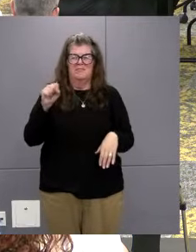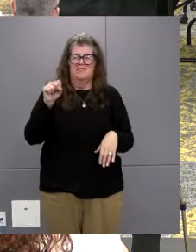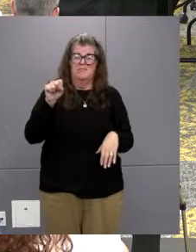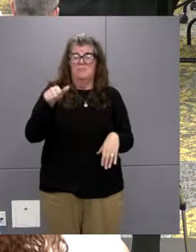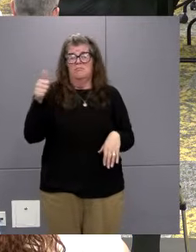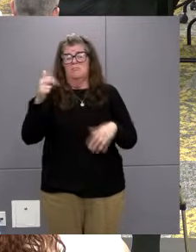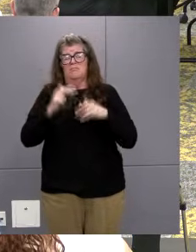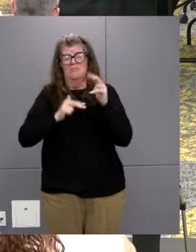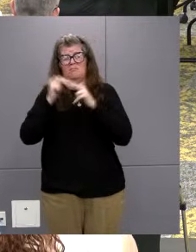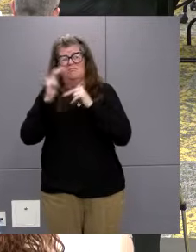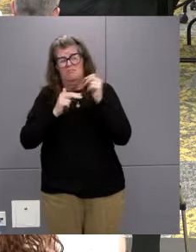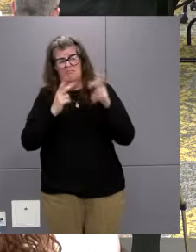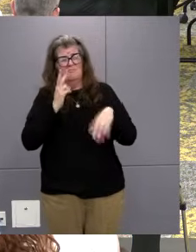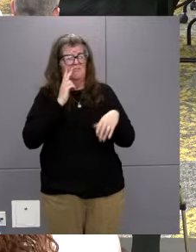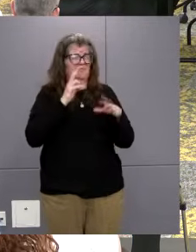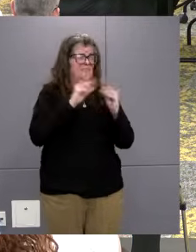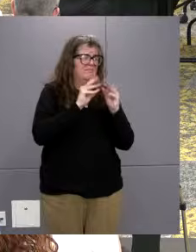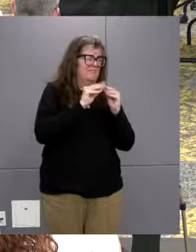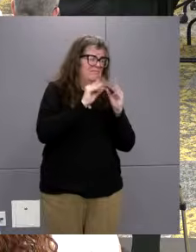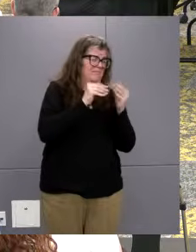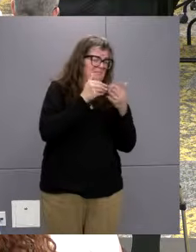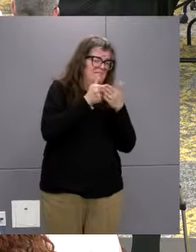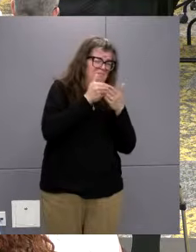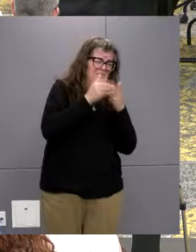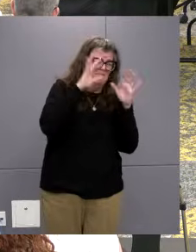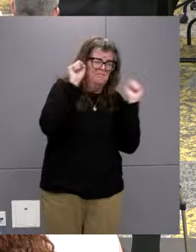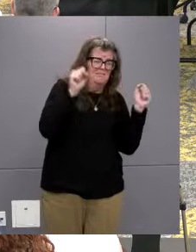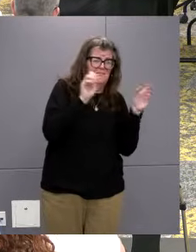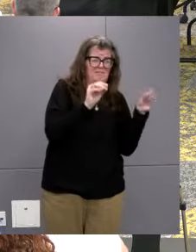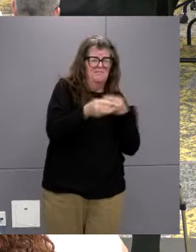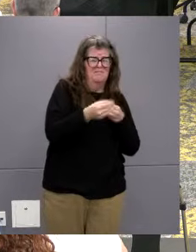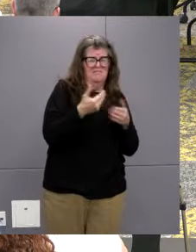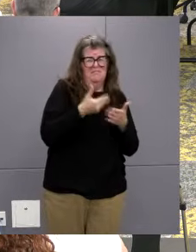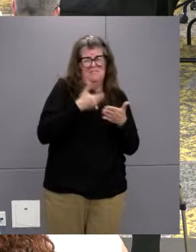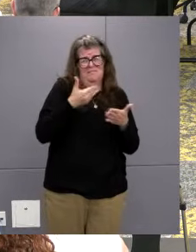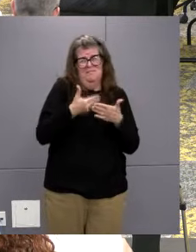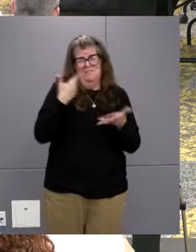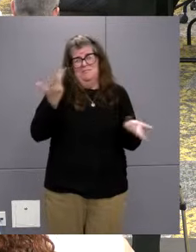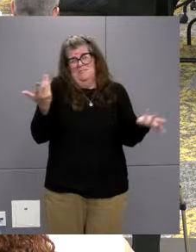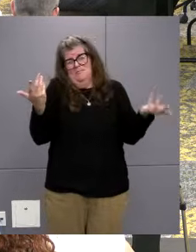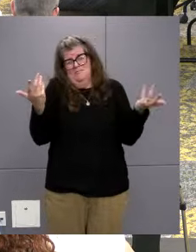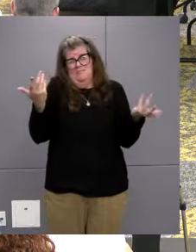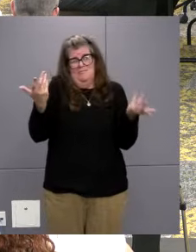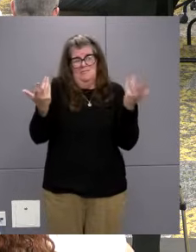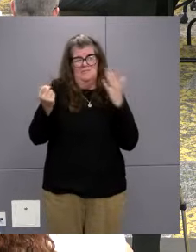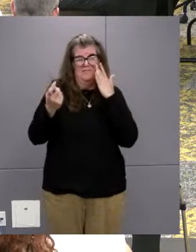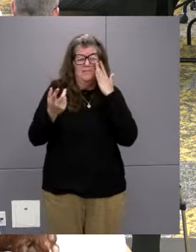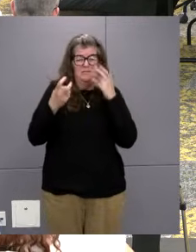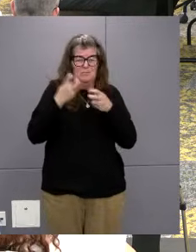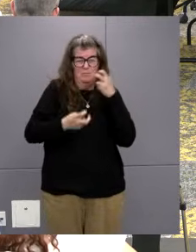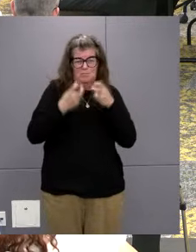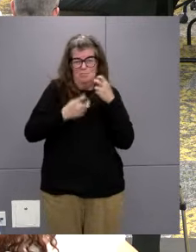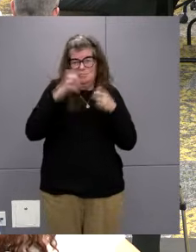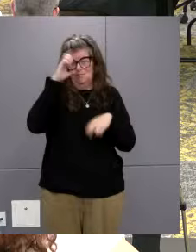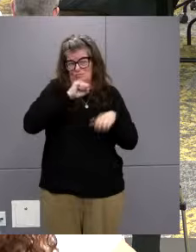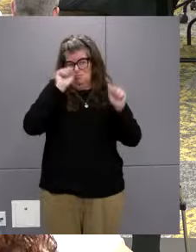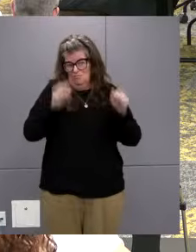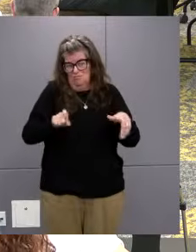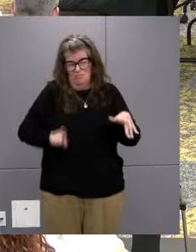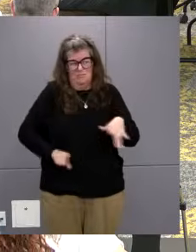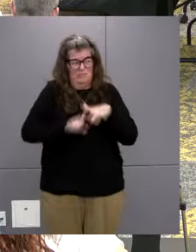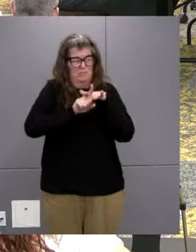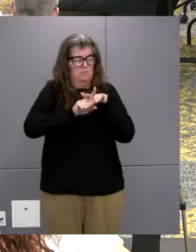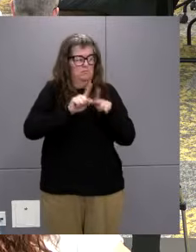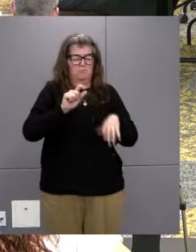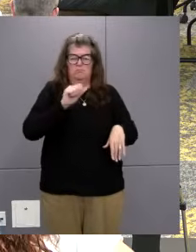I have seen meetings proximate to a president's office before, so the problem could come up. But I haven't seen